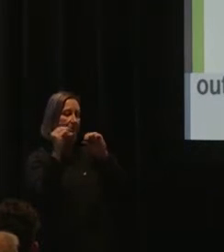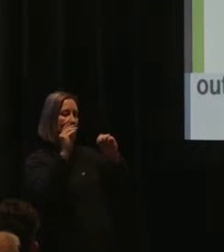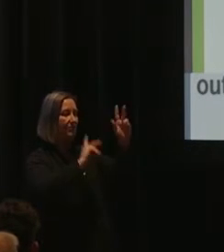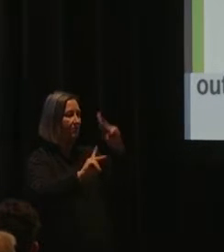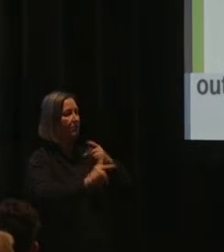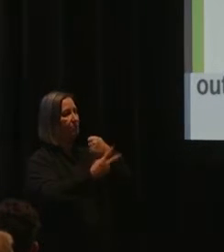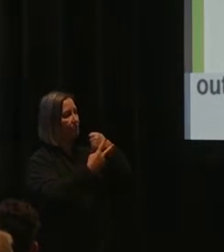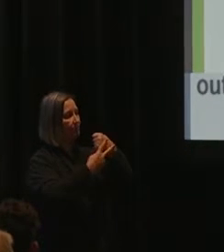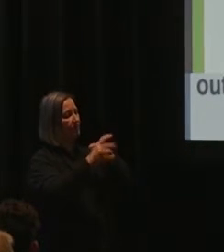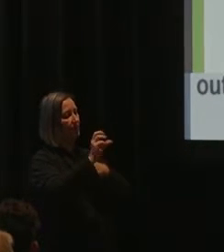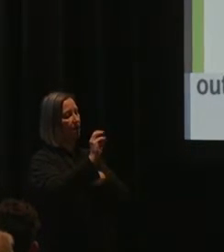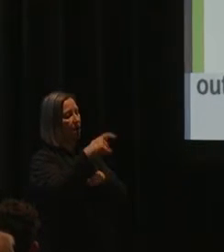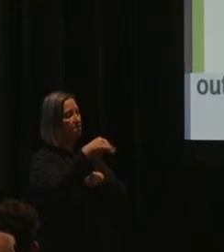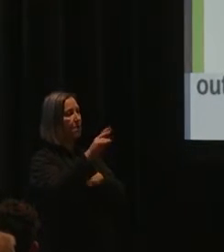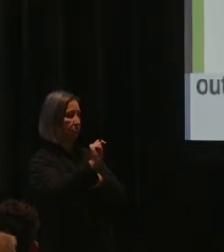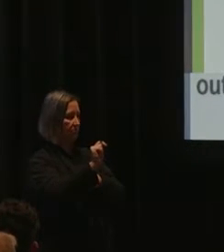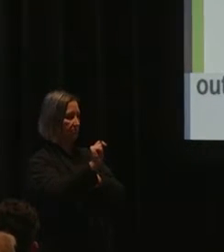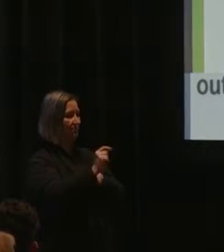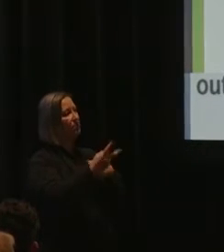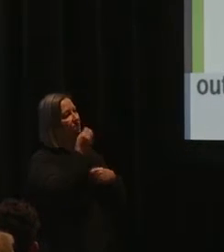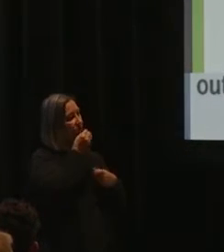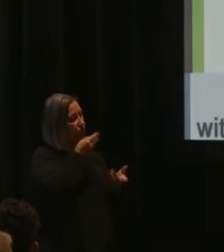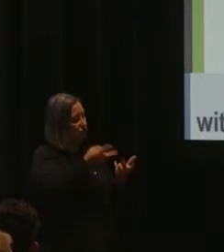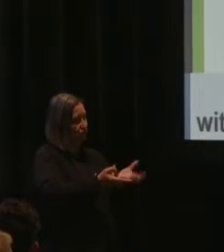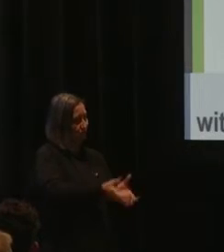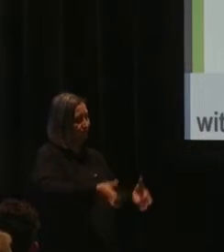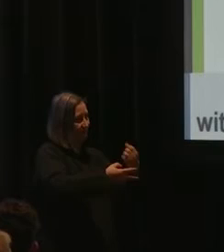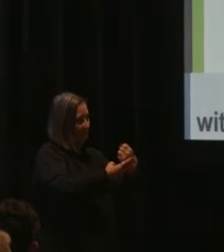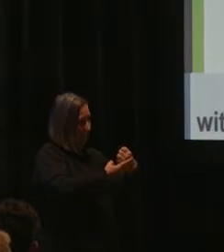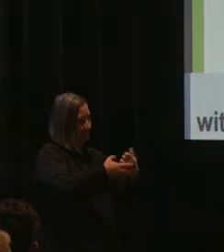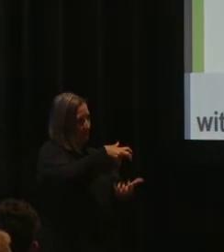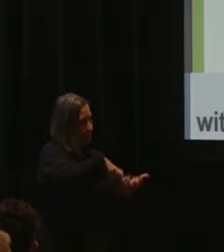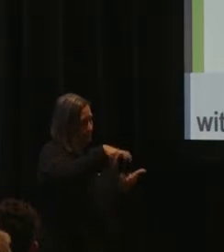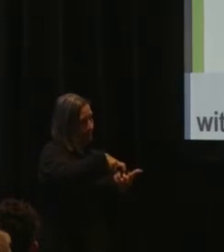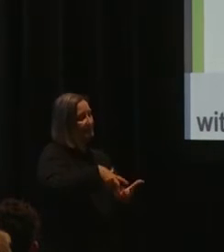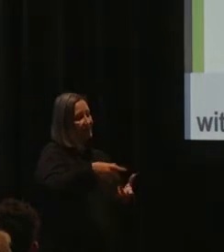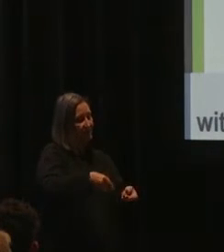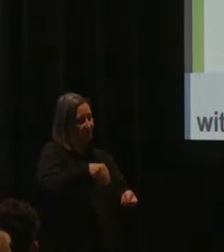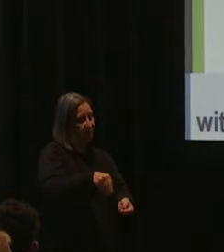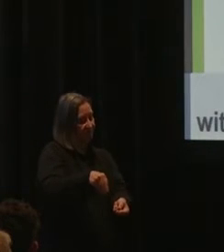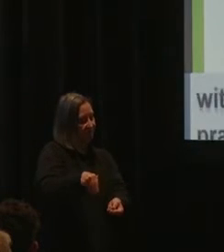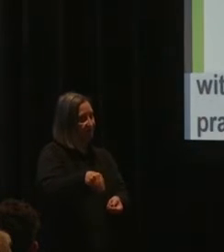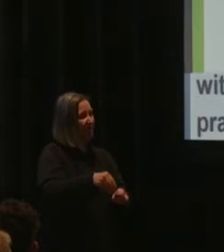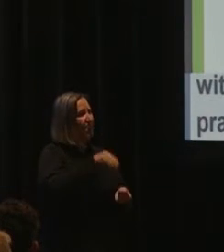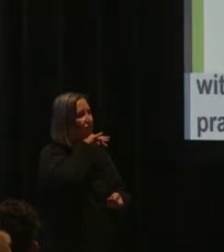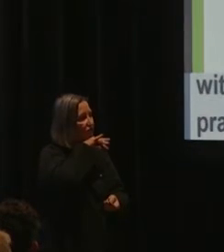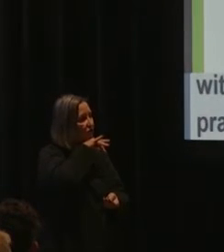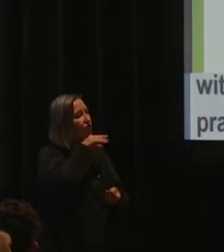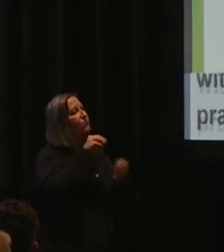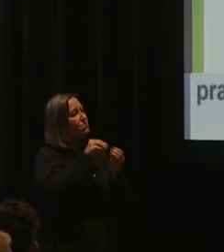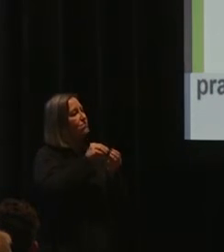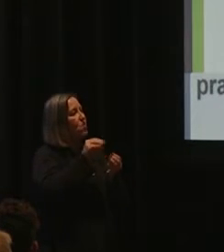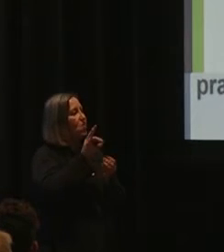efforts, we're able to be hands-on with these projects and learn how we can take these practices to our own homes and not having